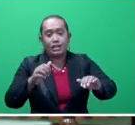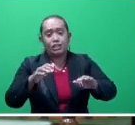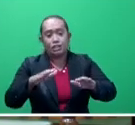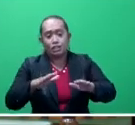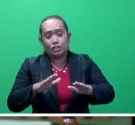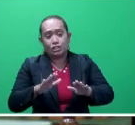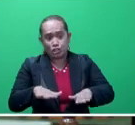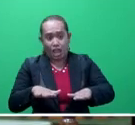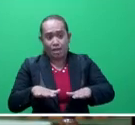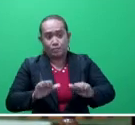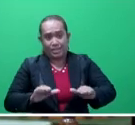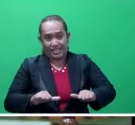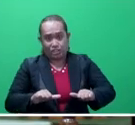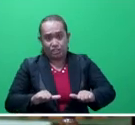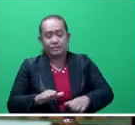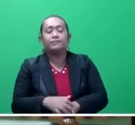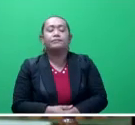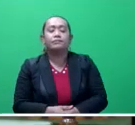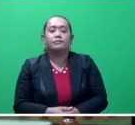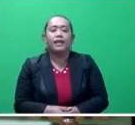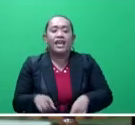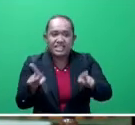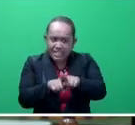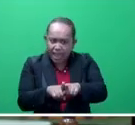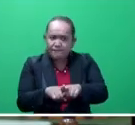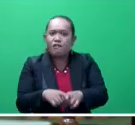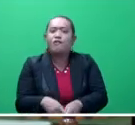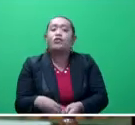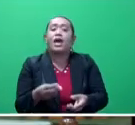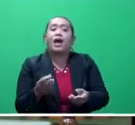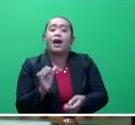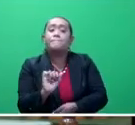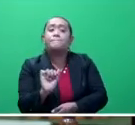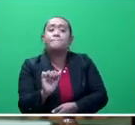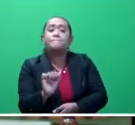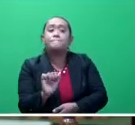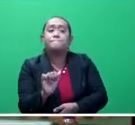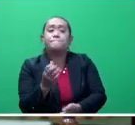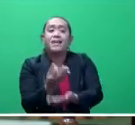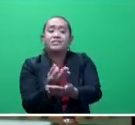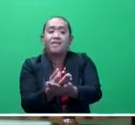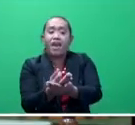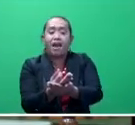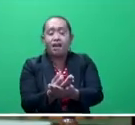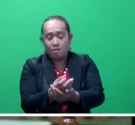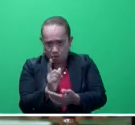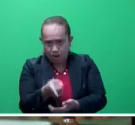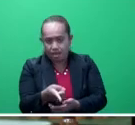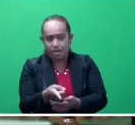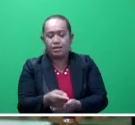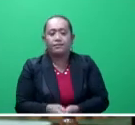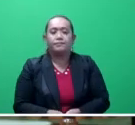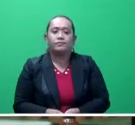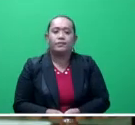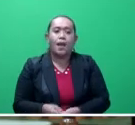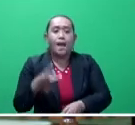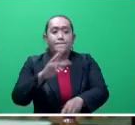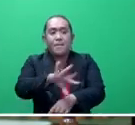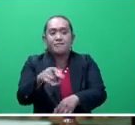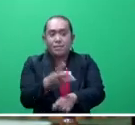children. The bus fare support for the elderly and disabled persons will continue with a monthly top-up of